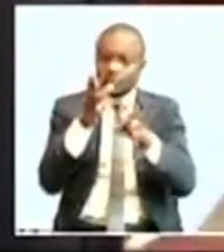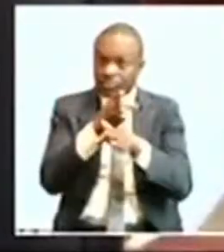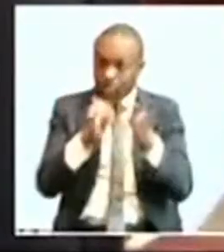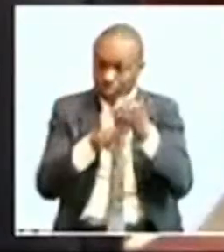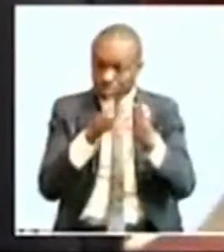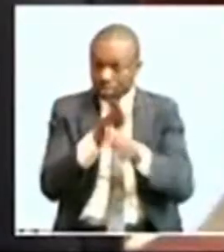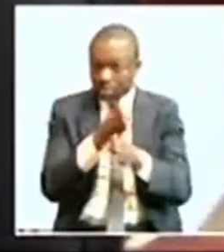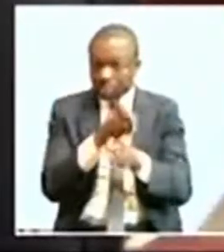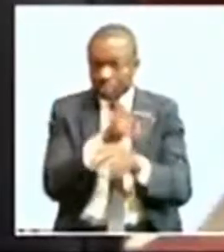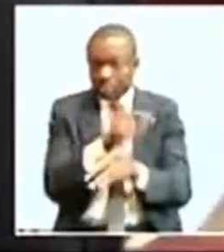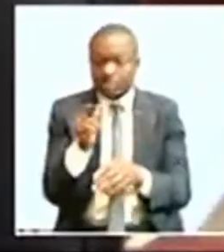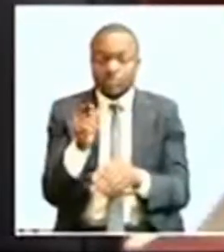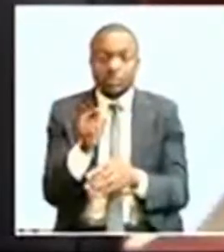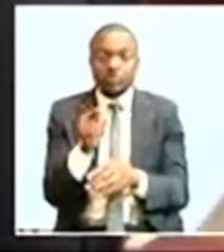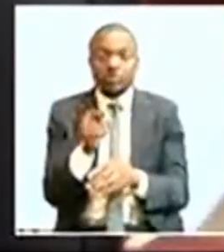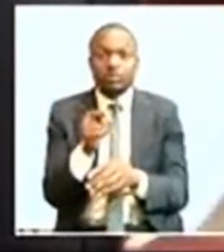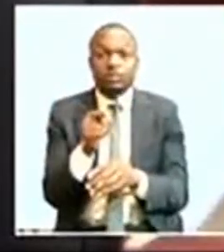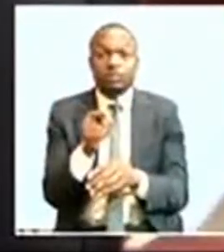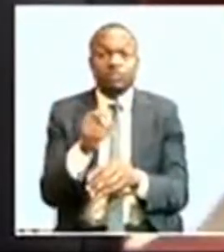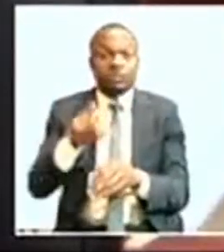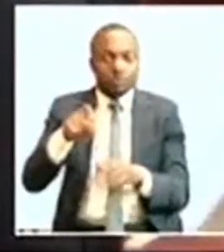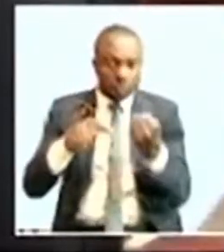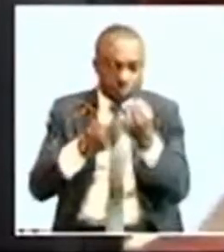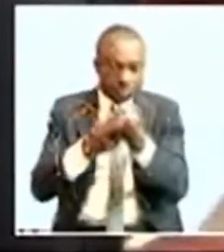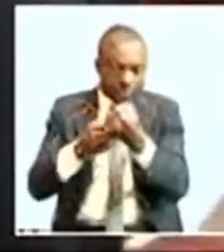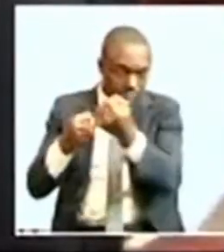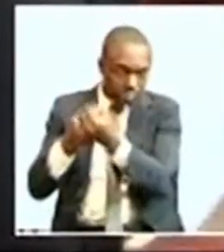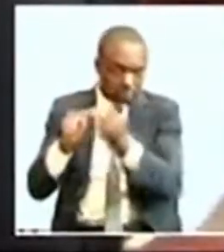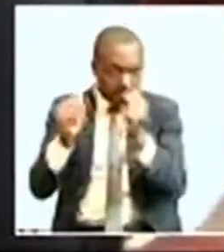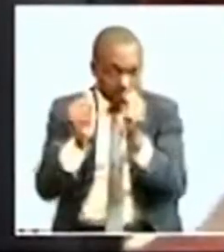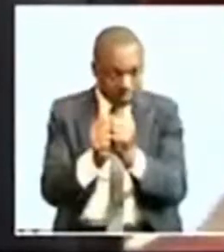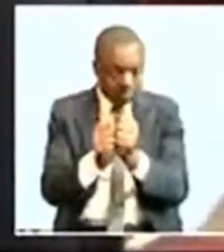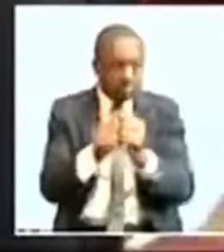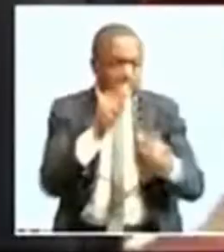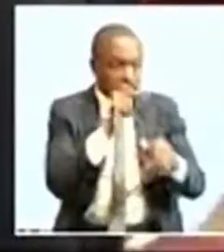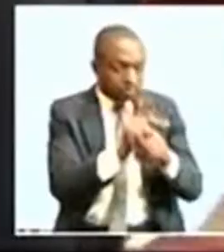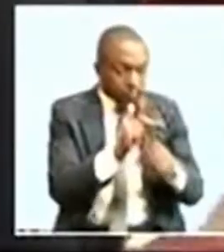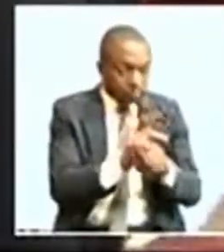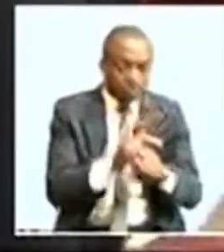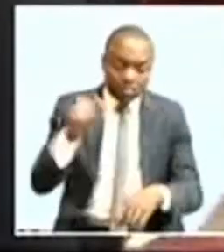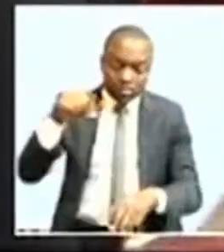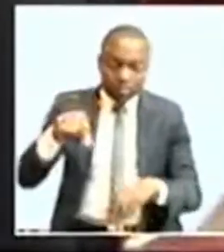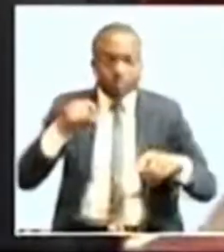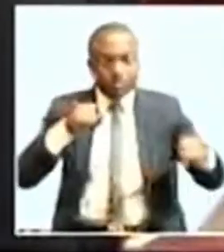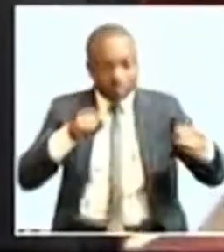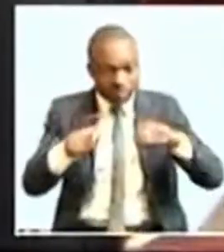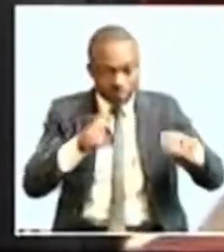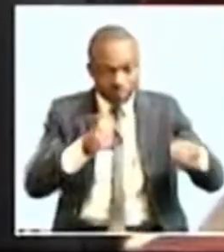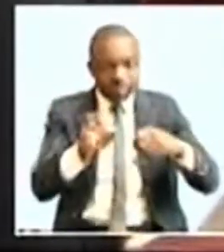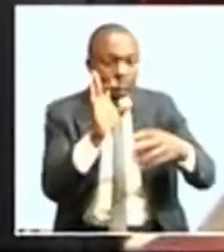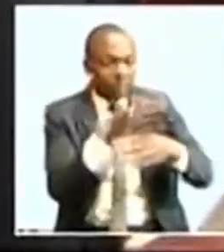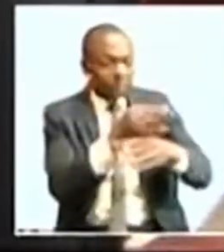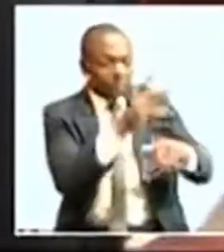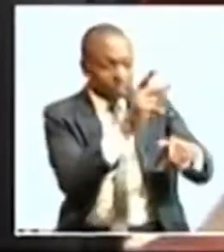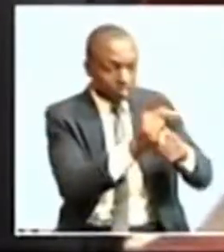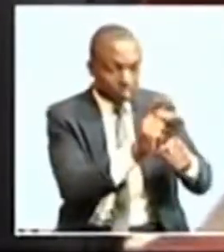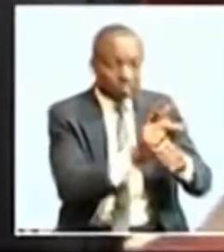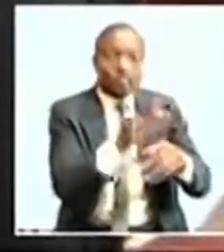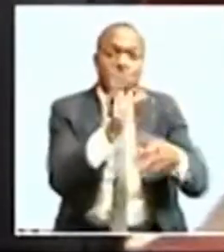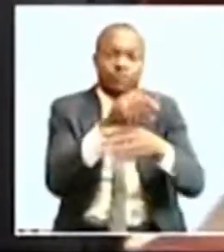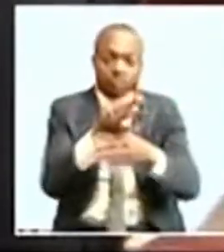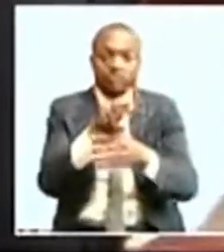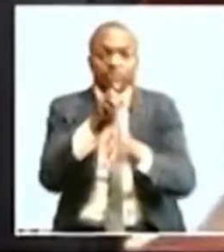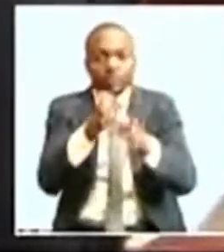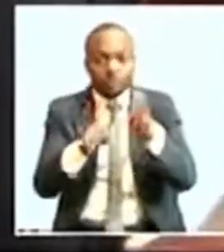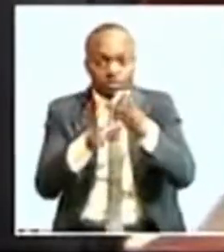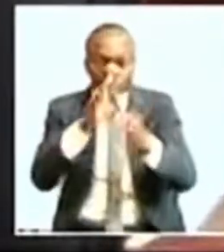our fisheries sector, we still need support with restocking, quality control, fingerlings, fish breeding centers